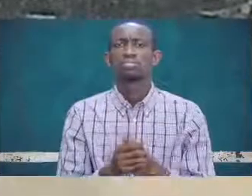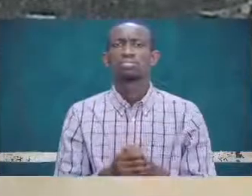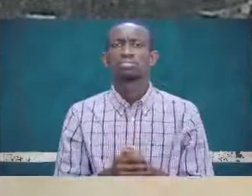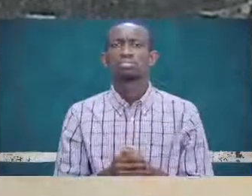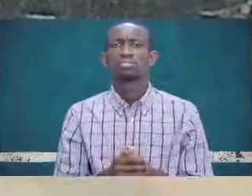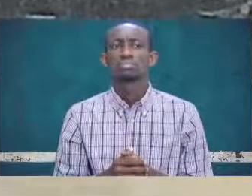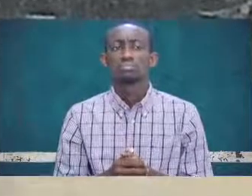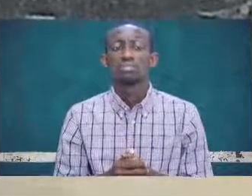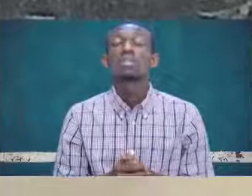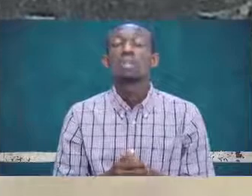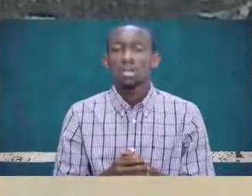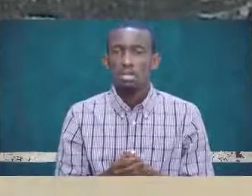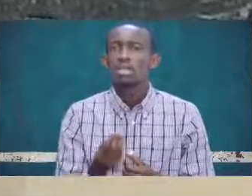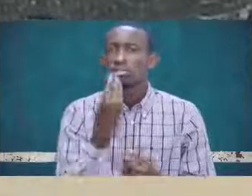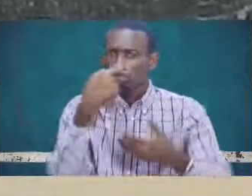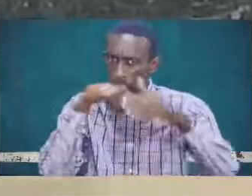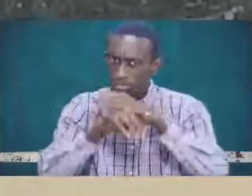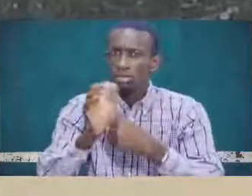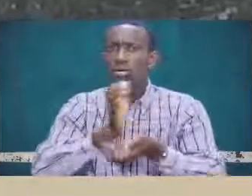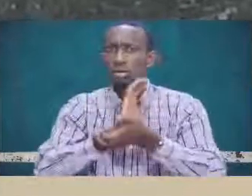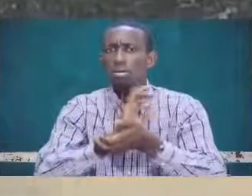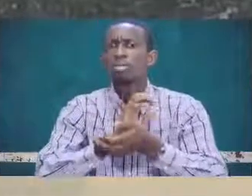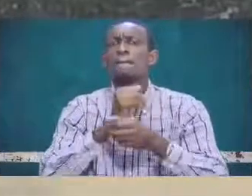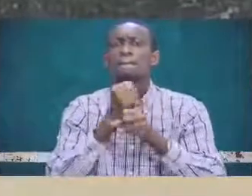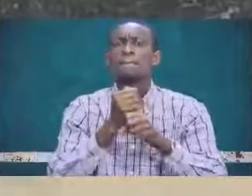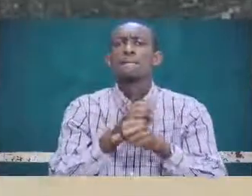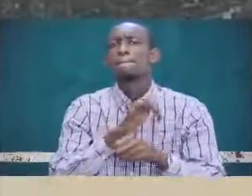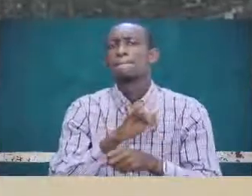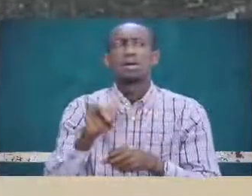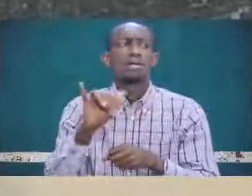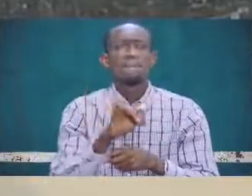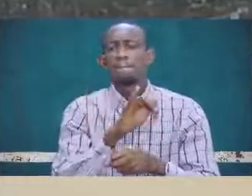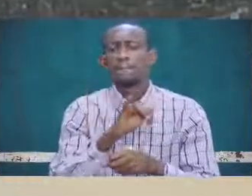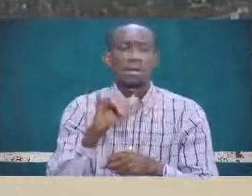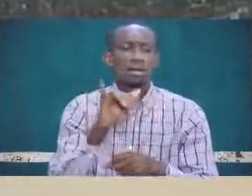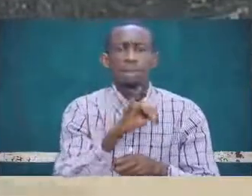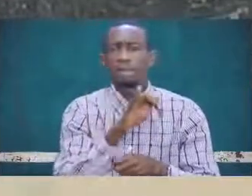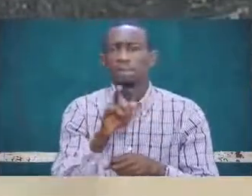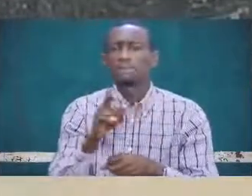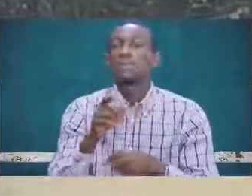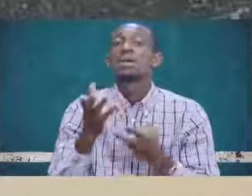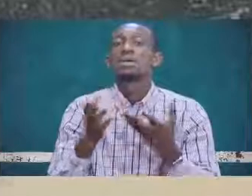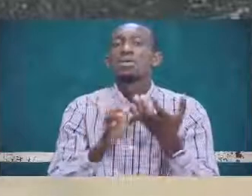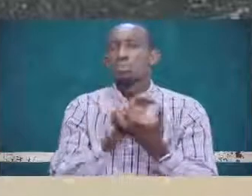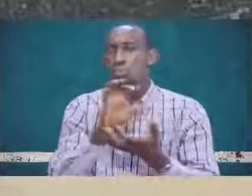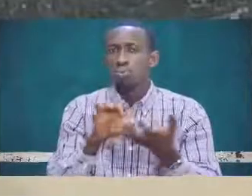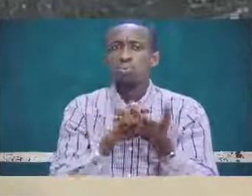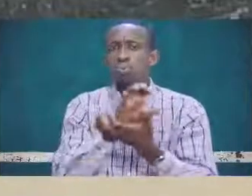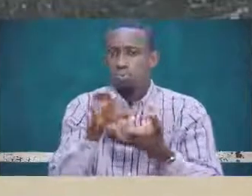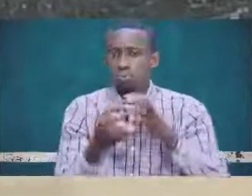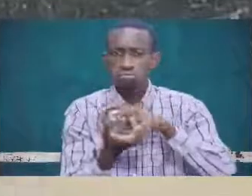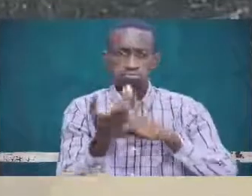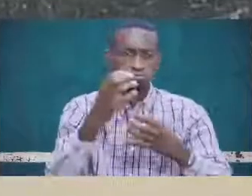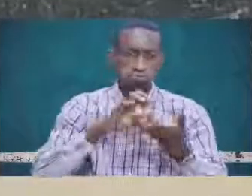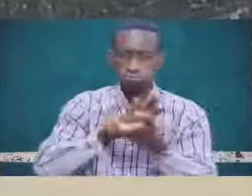a wave-like movement, which is called and involves what you call contraction. In that process of contraction, it involves what you call churning the food, mixing the food